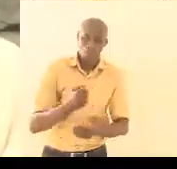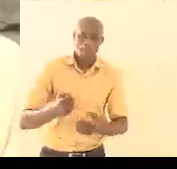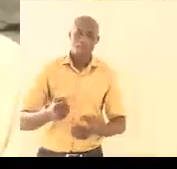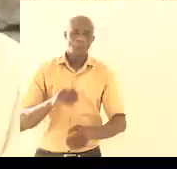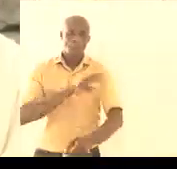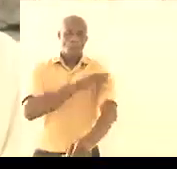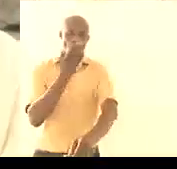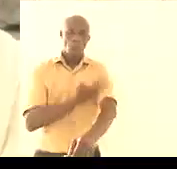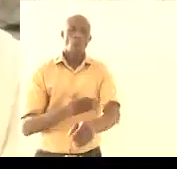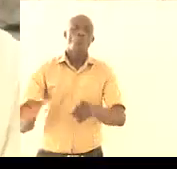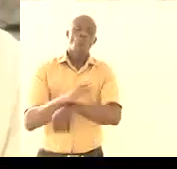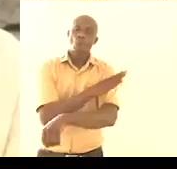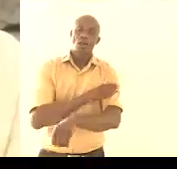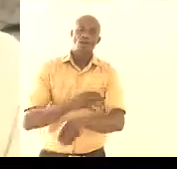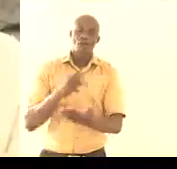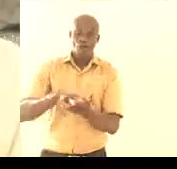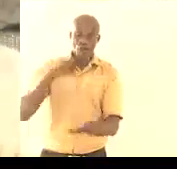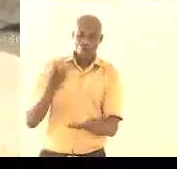witnesses of Jesus.